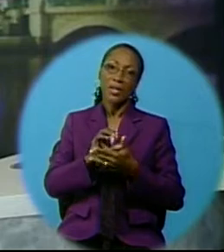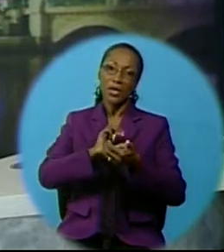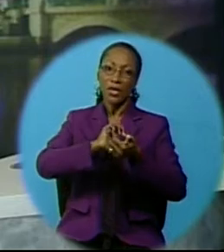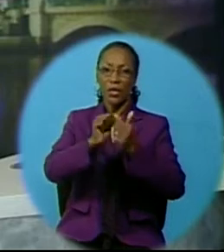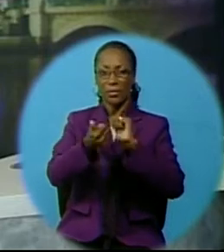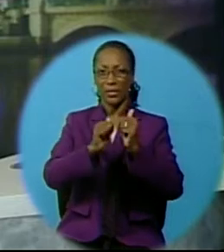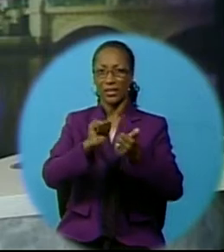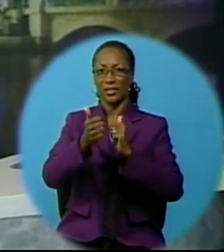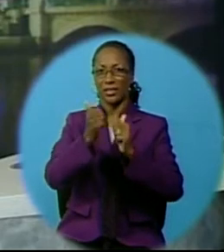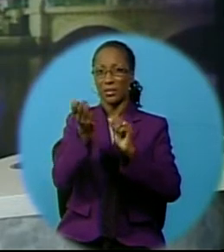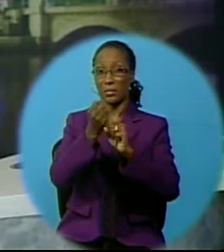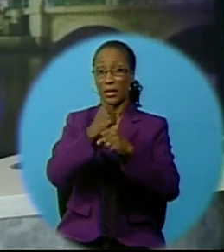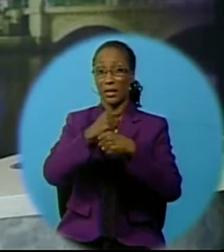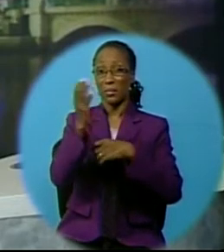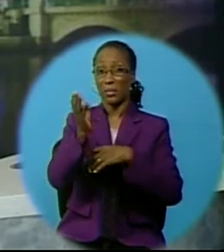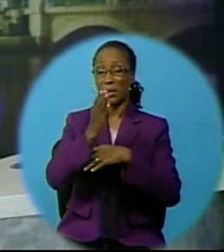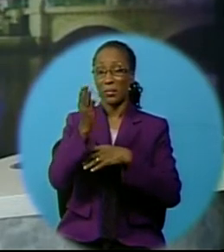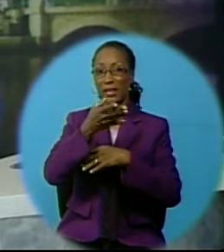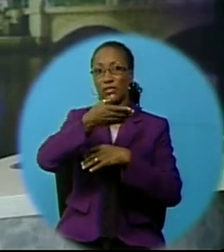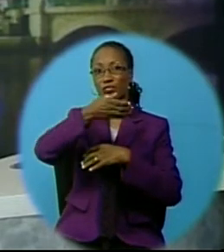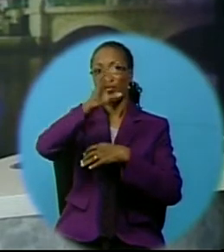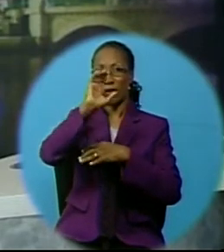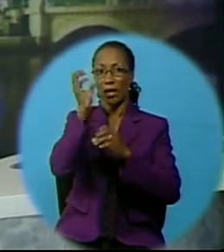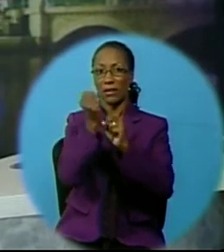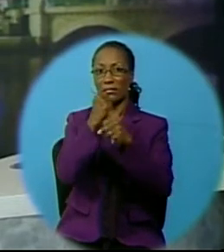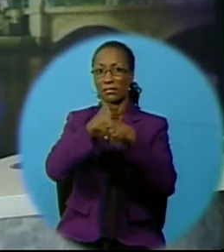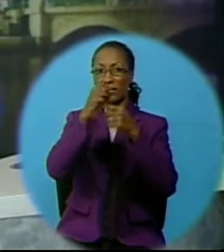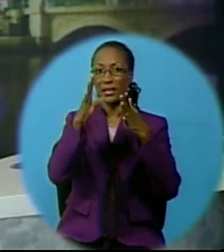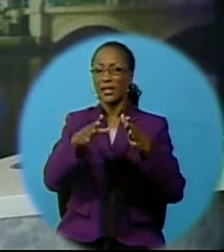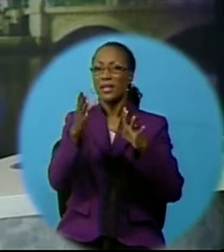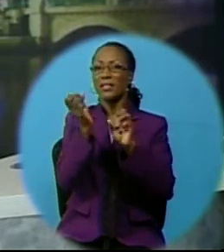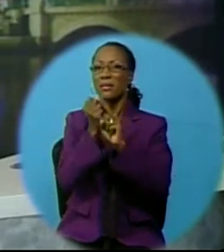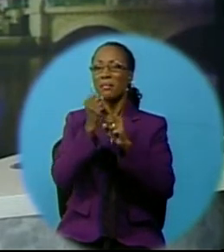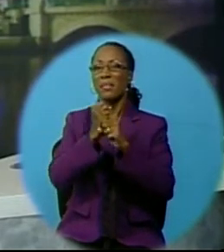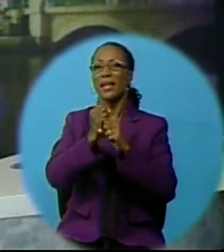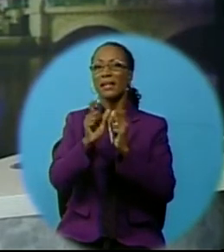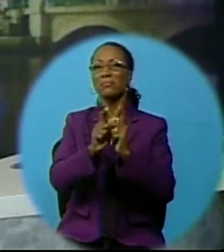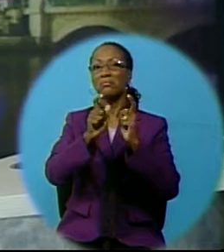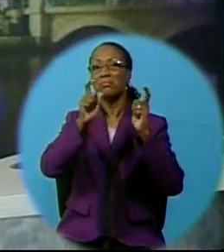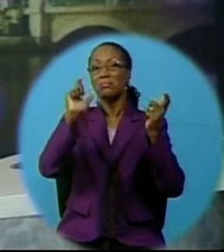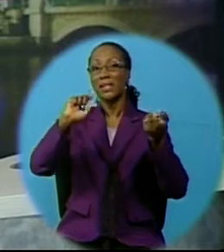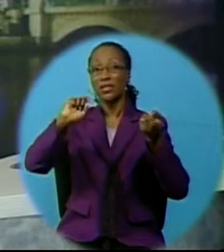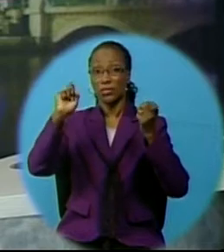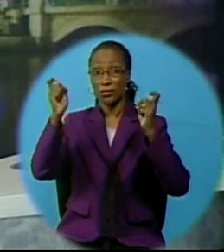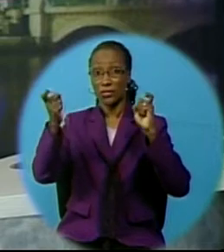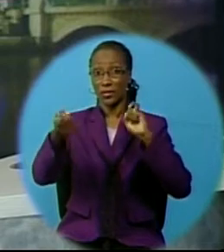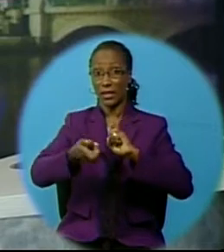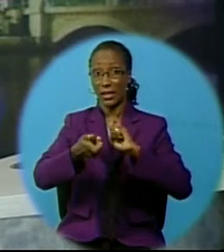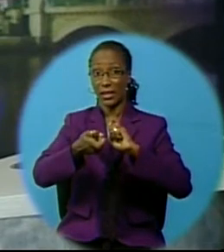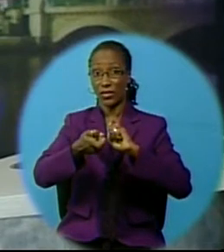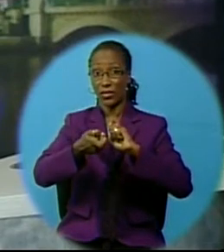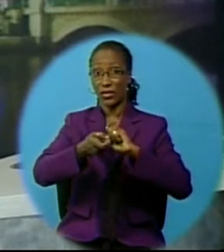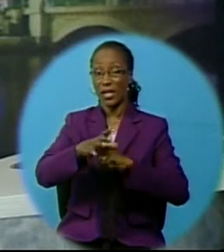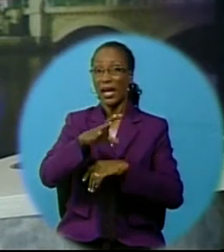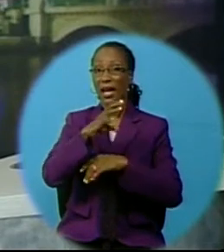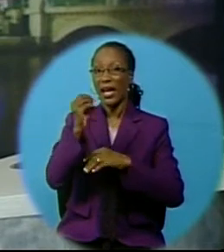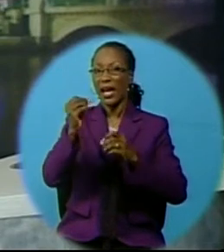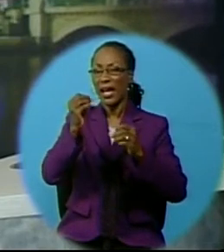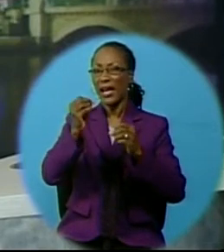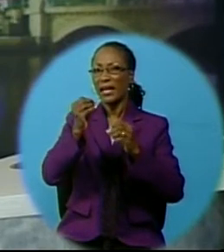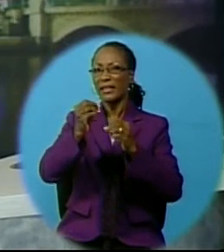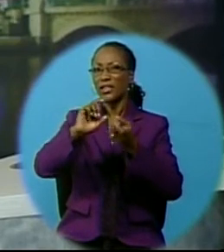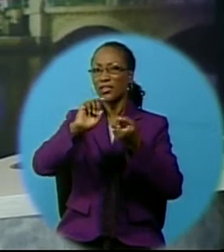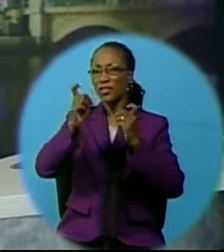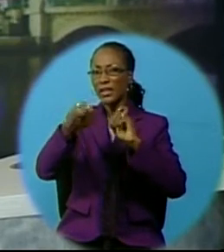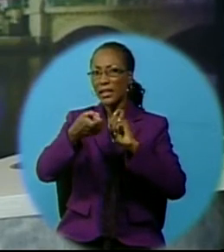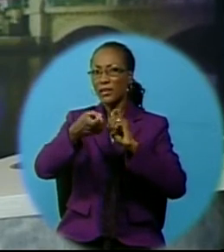is forcing Barbados' major drink manufacturer to make some significant changes. Among them, retooling its operations in the face